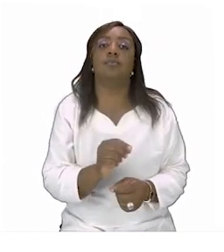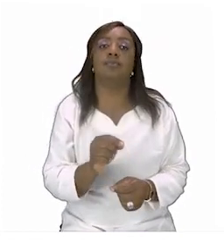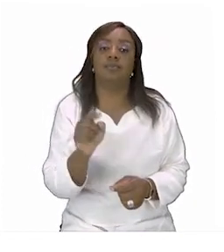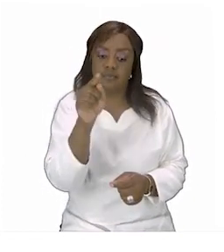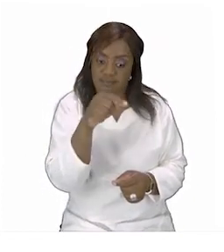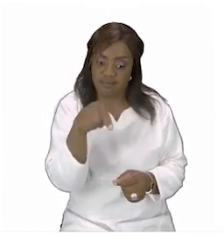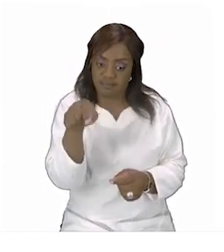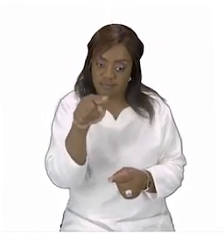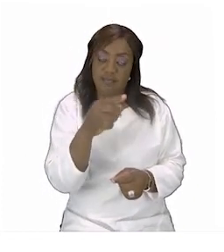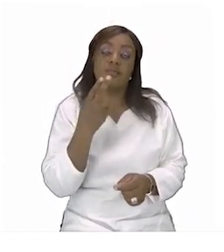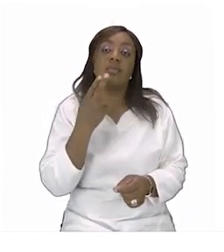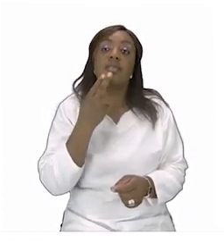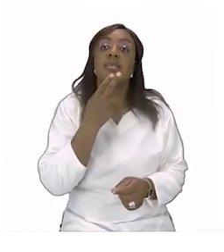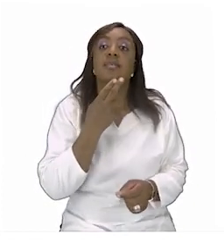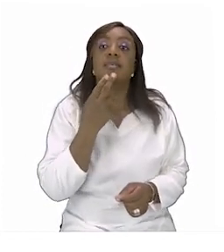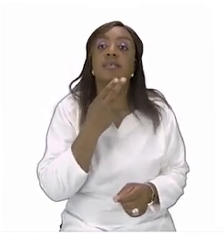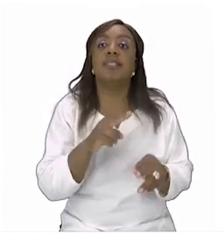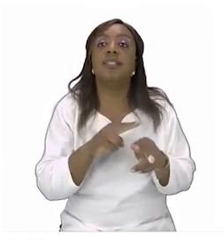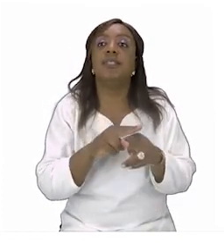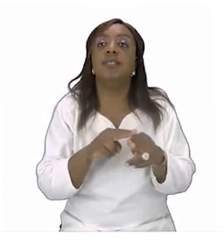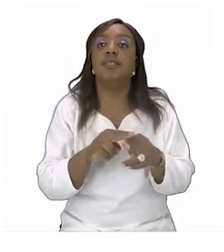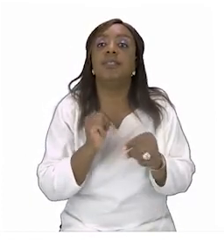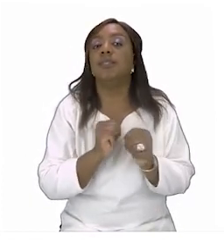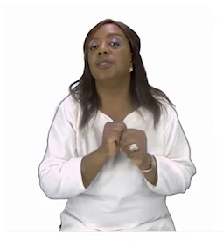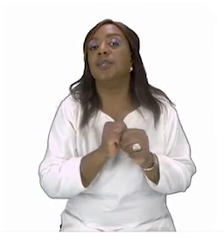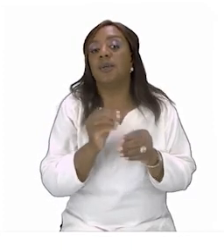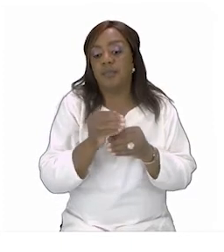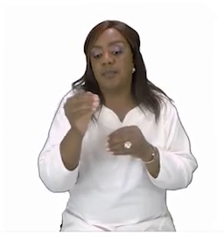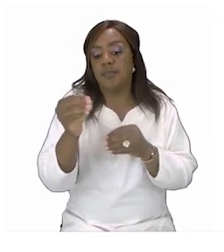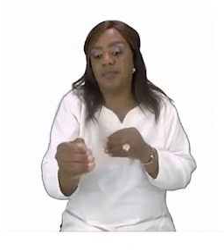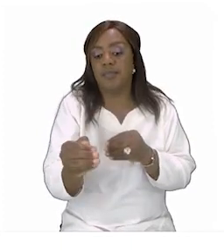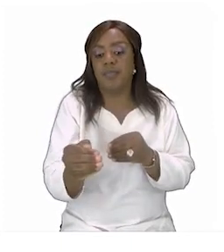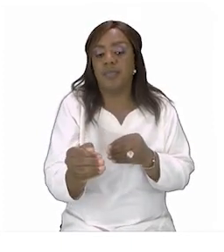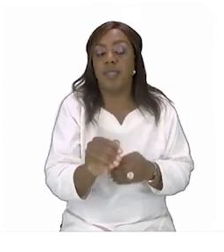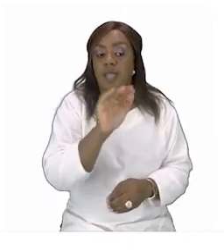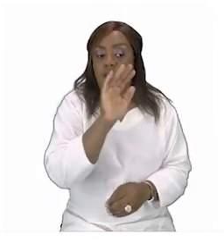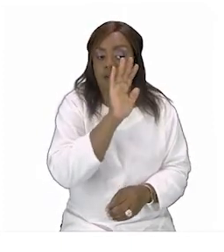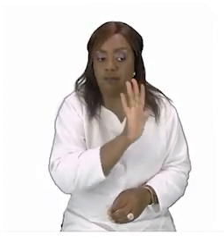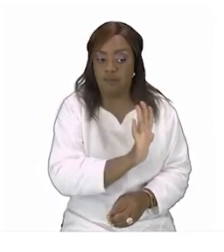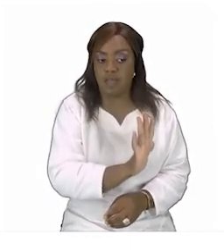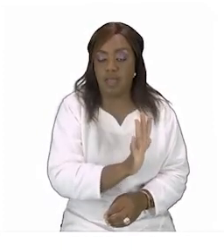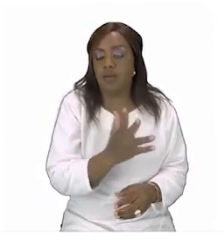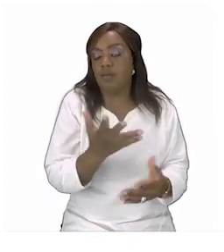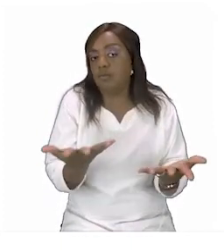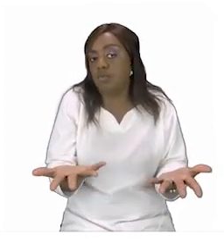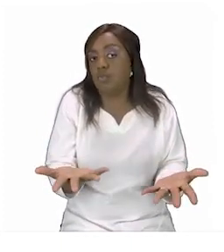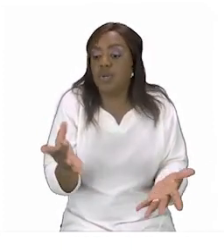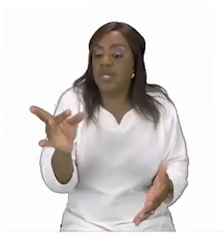number 13. Let's move on to the next one. The next